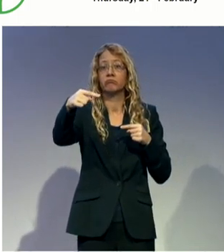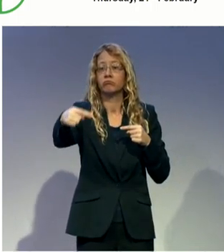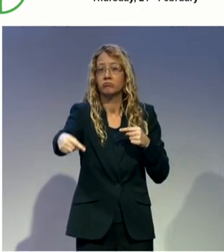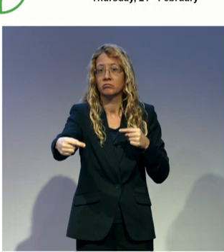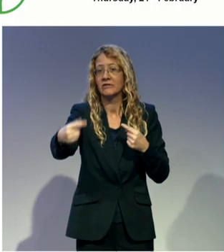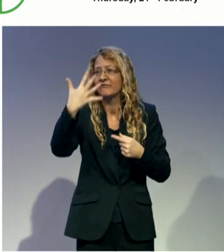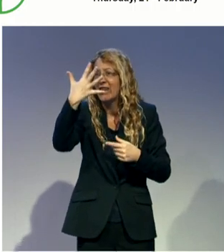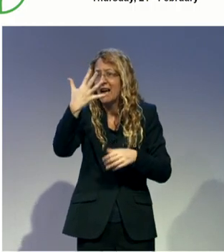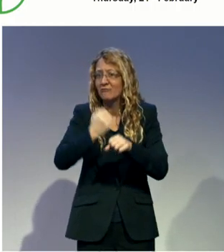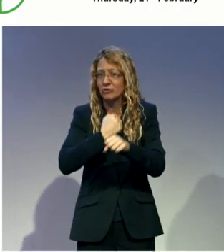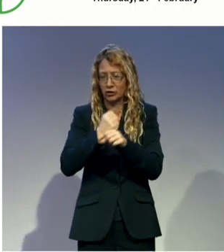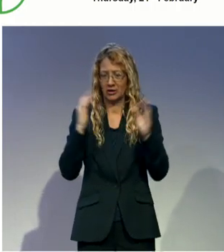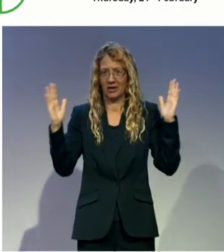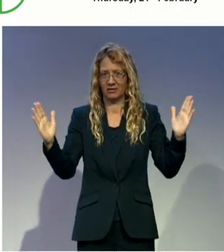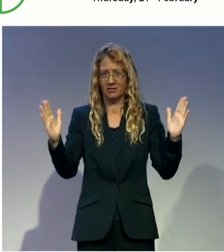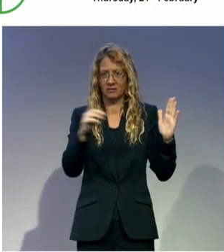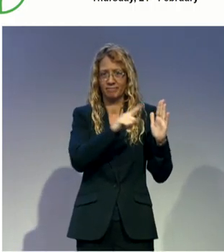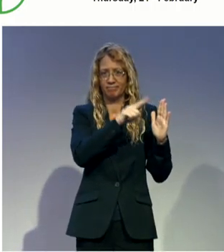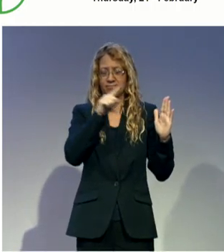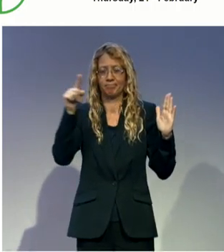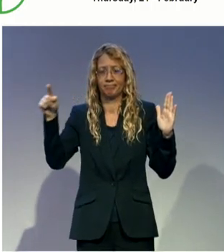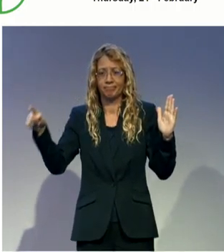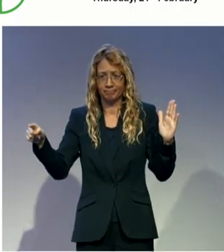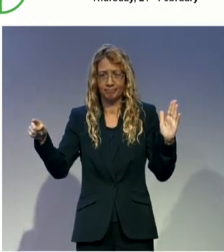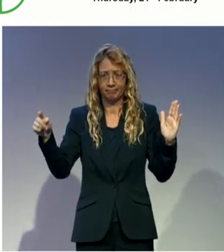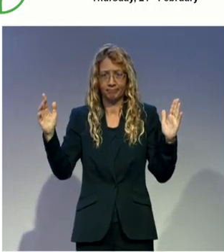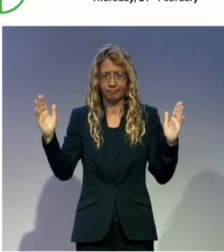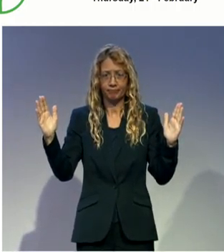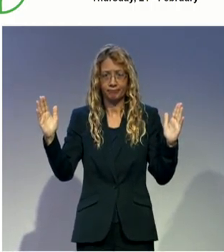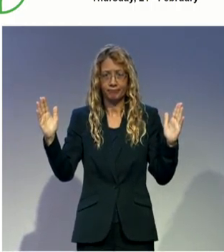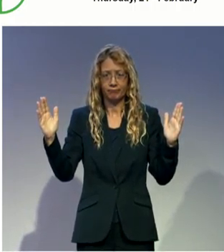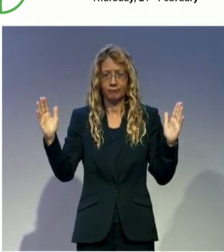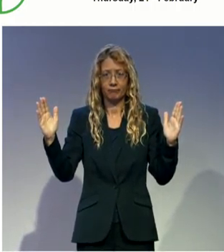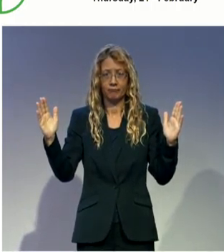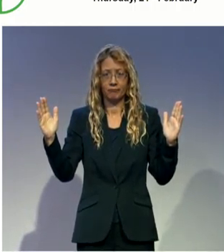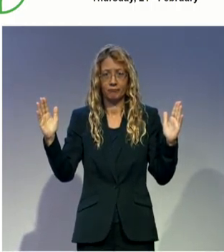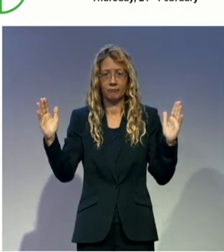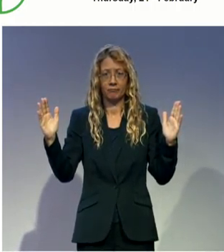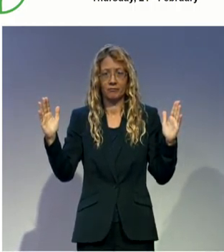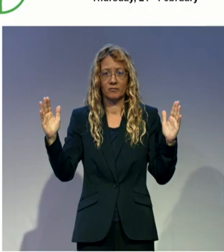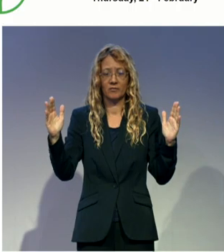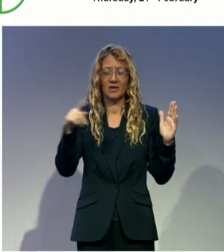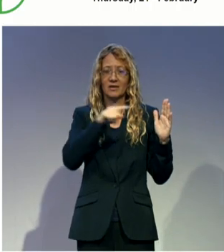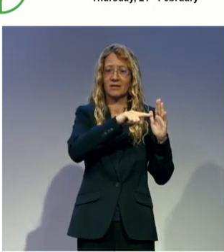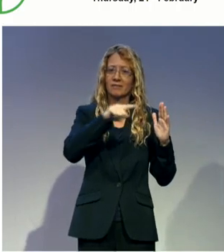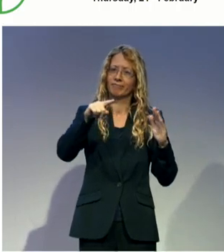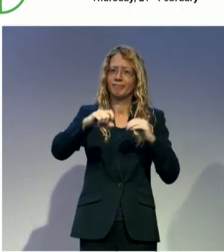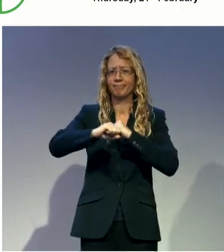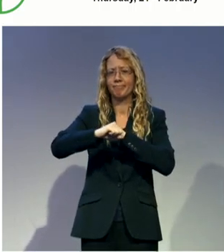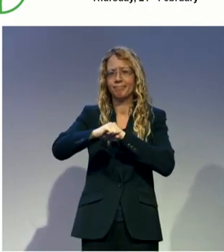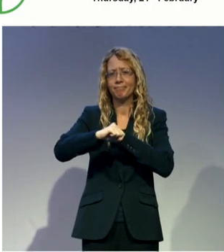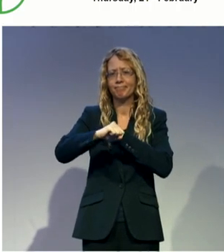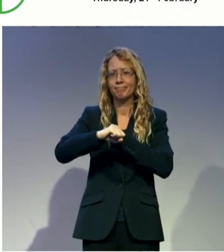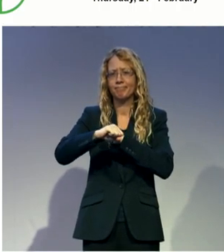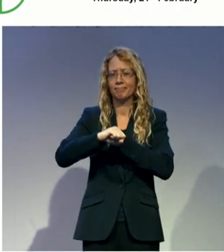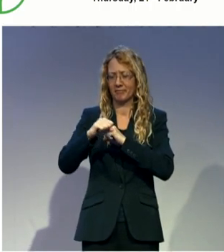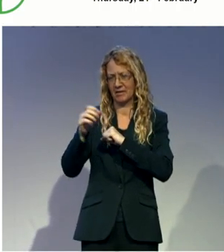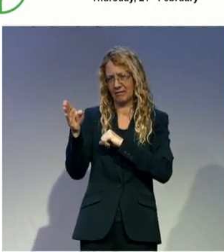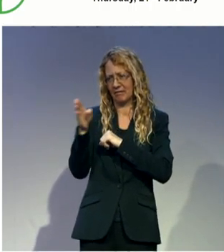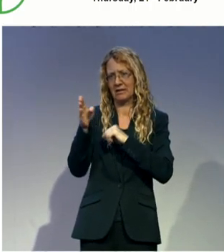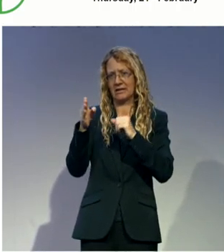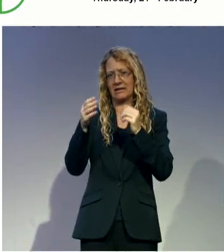Usually, a voting campaign starts about 6 months before an election, and that's when